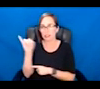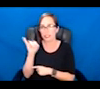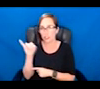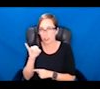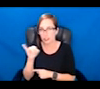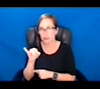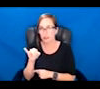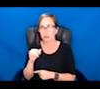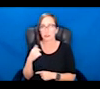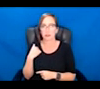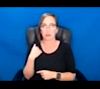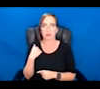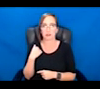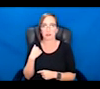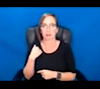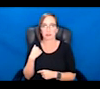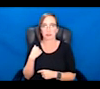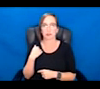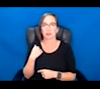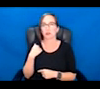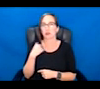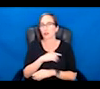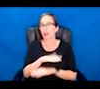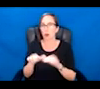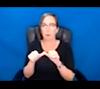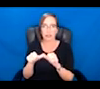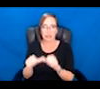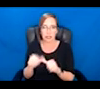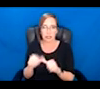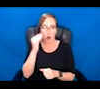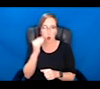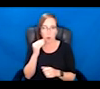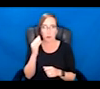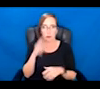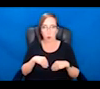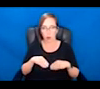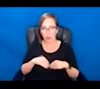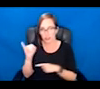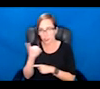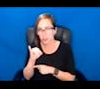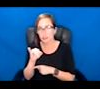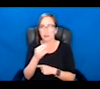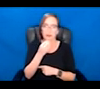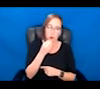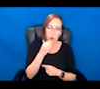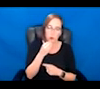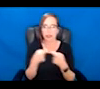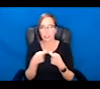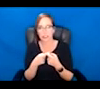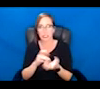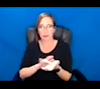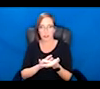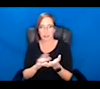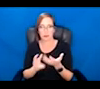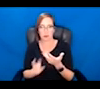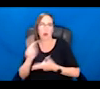to maintain homeowners insurance when it's a choice, because food, electricity, medicine are the choices that